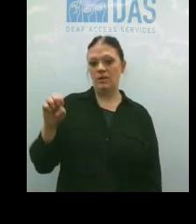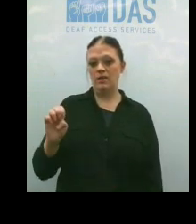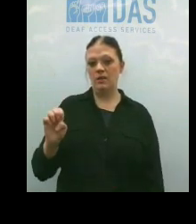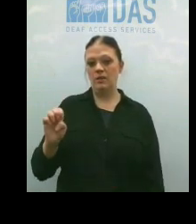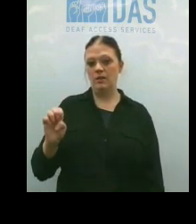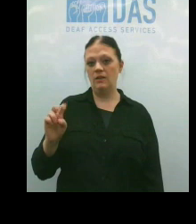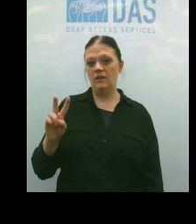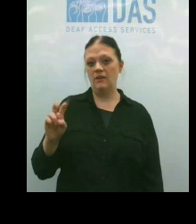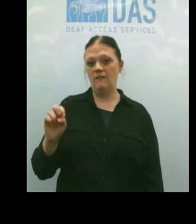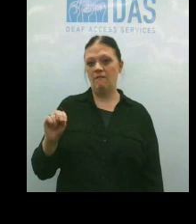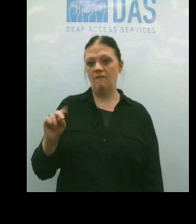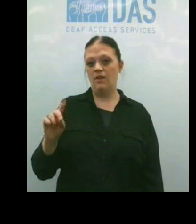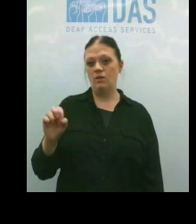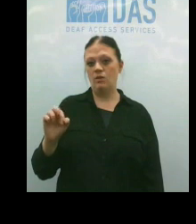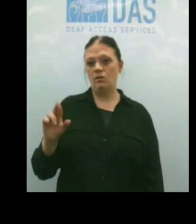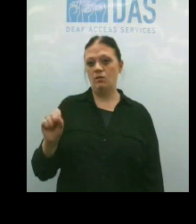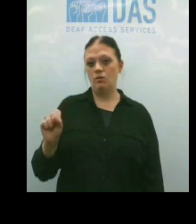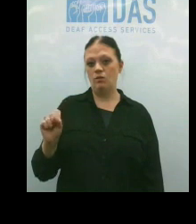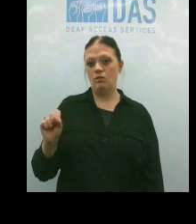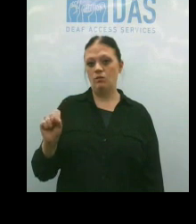erie.gov/COVID-19/PPE vendors,